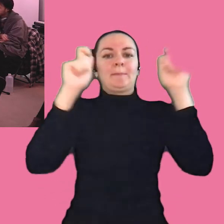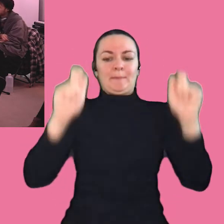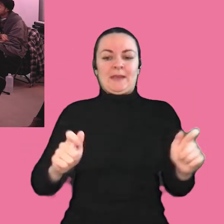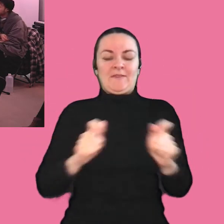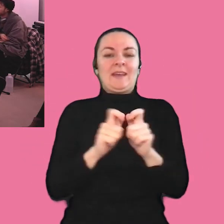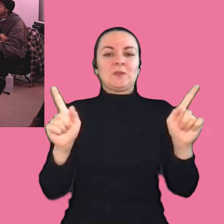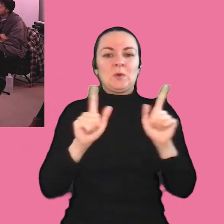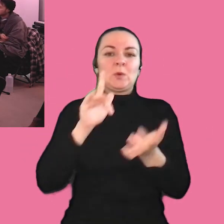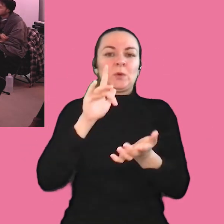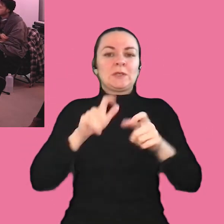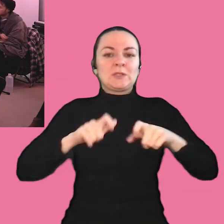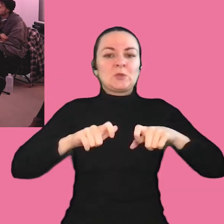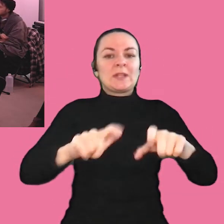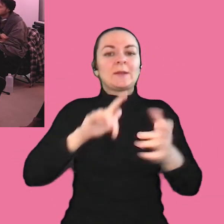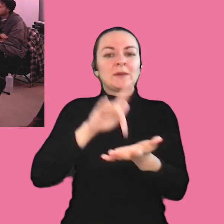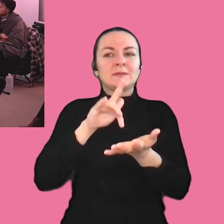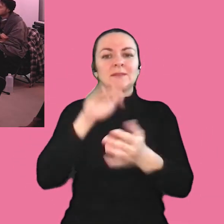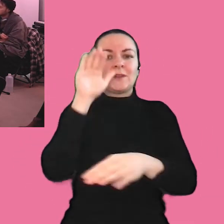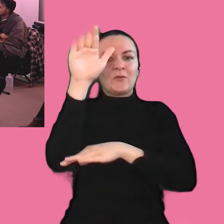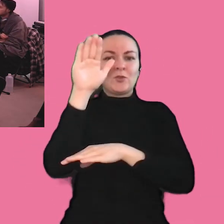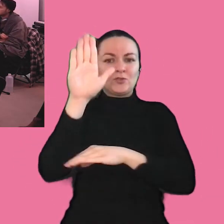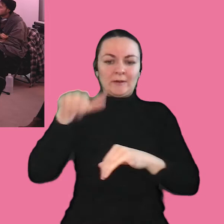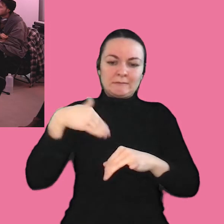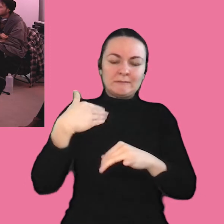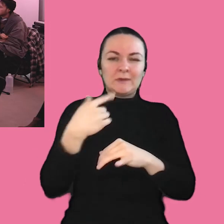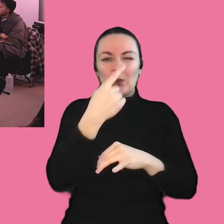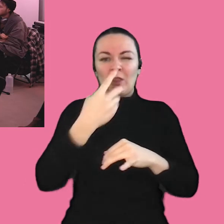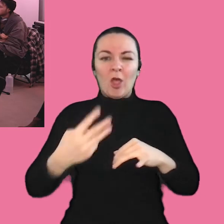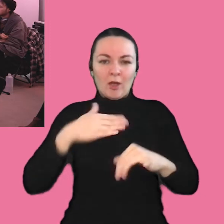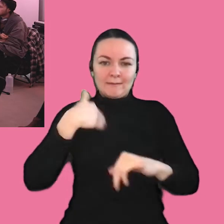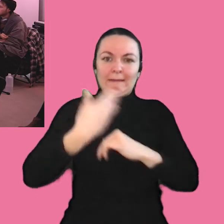maybe writing my own book would be the only way to try and process everything that had